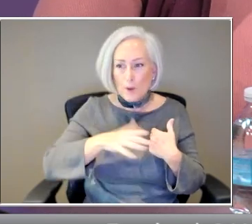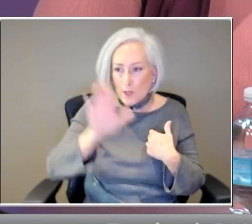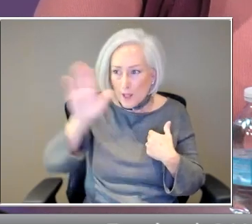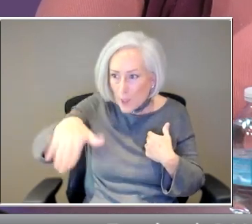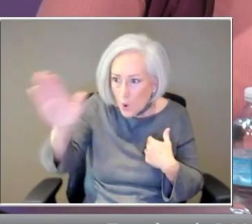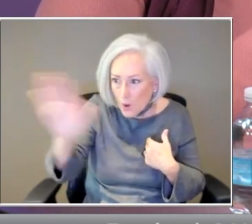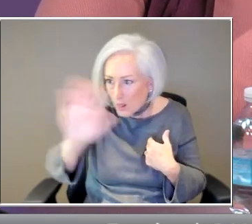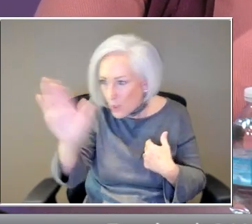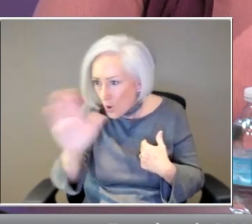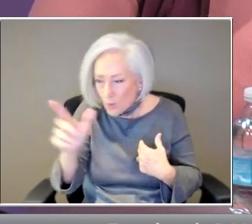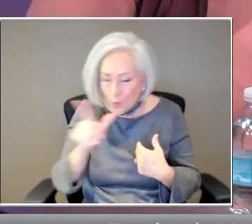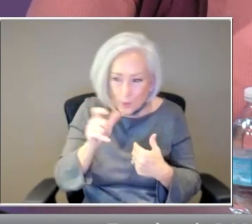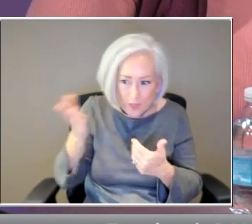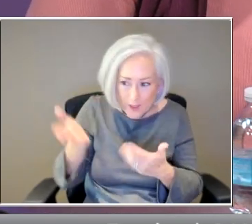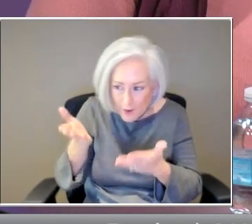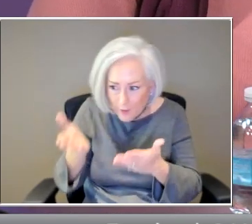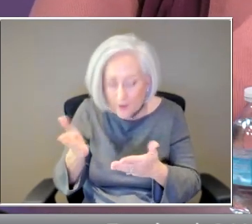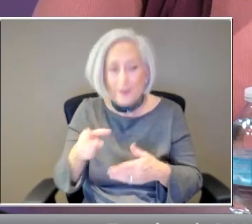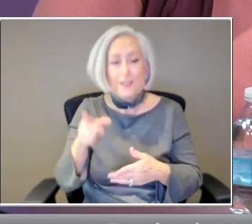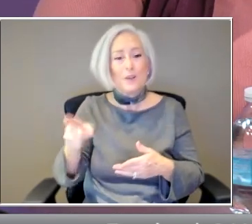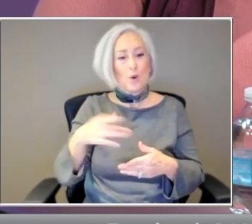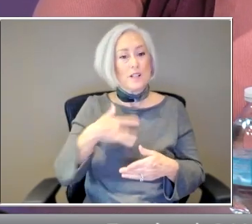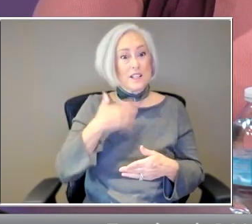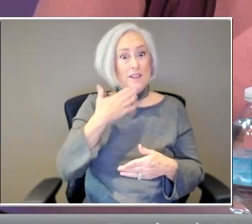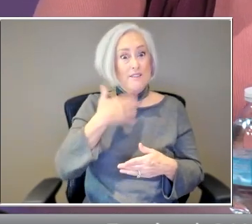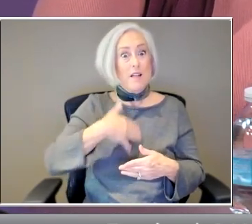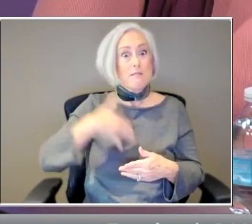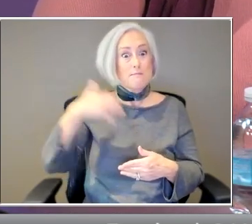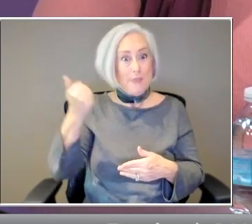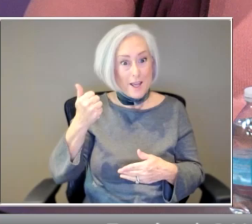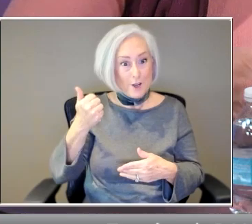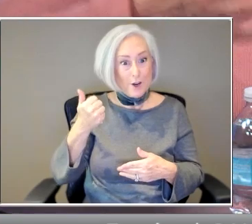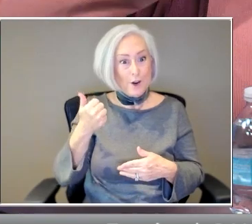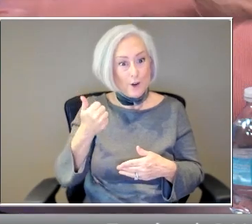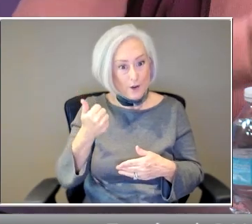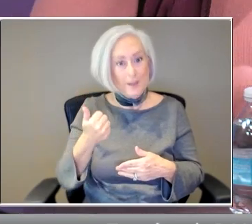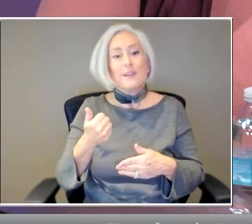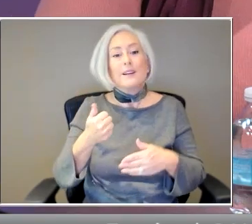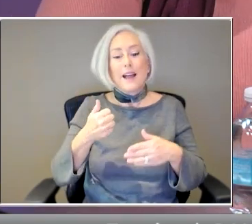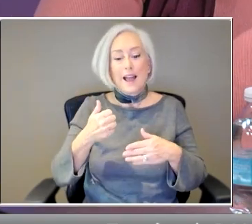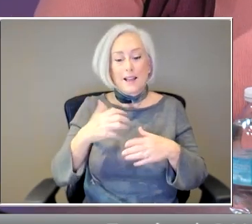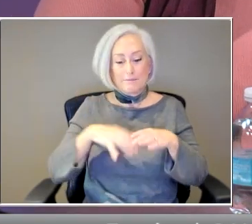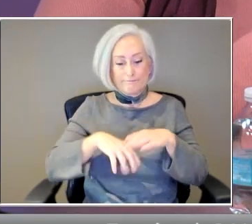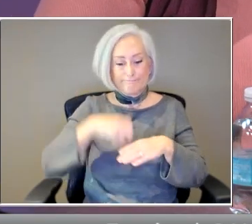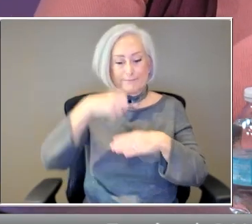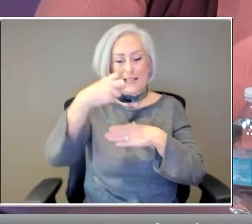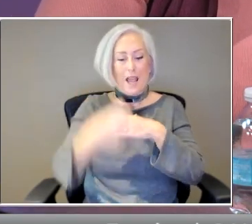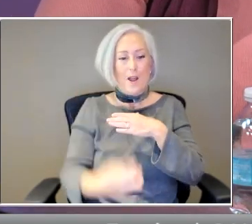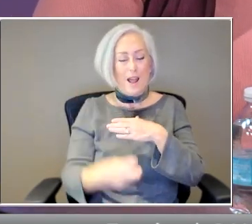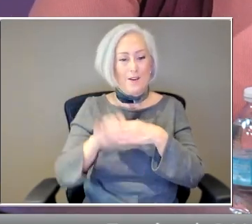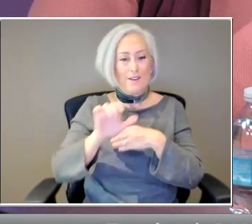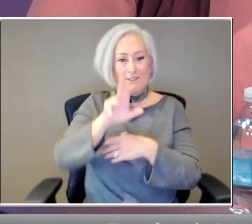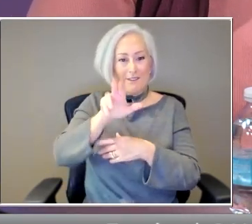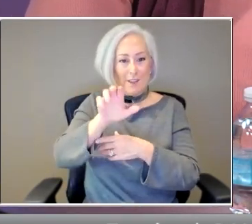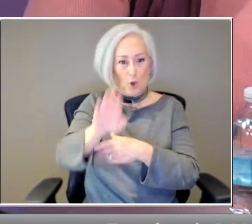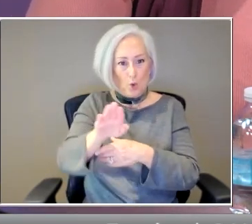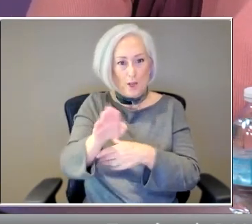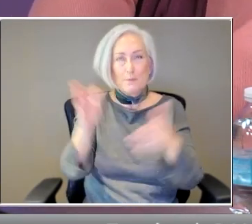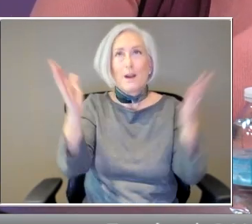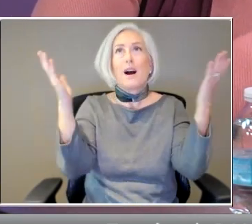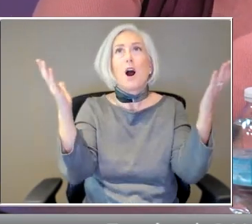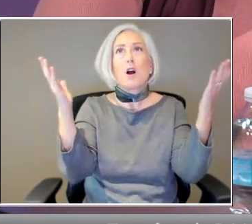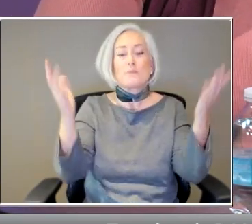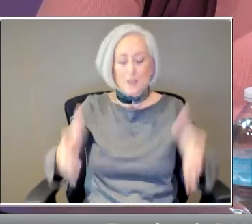finally started feeling better and she got up out of her crib and she put her arms out to be picked up, that look went